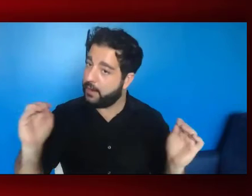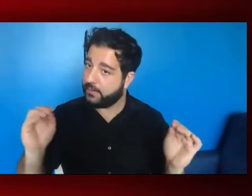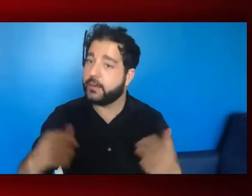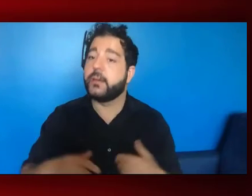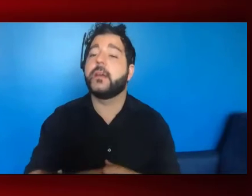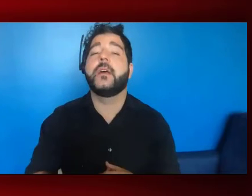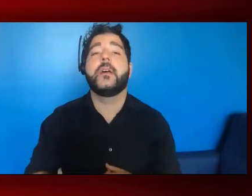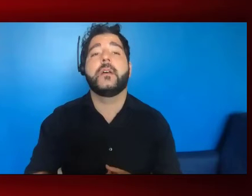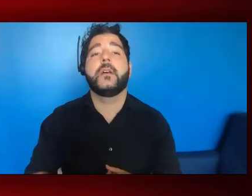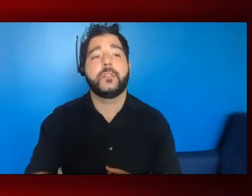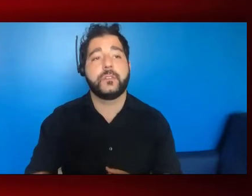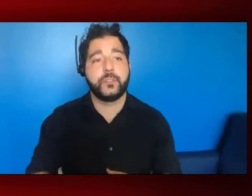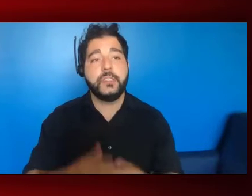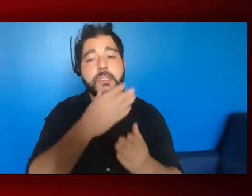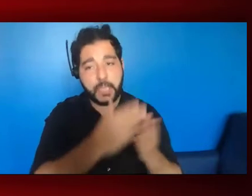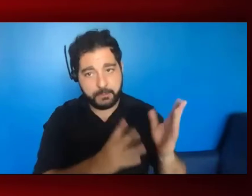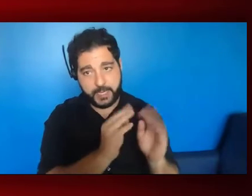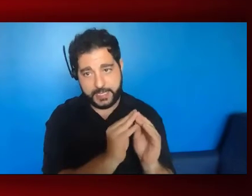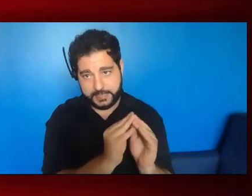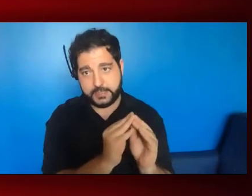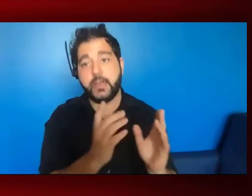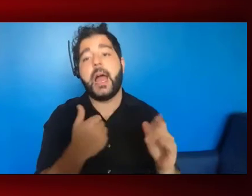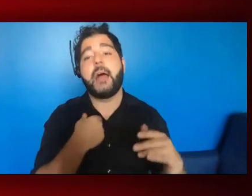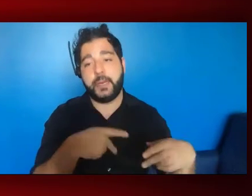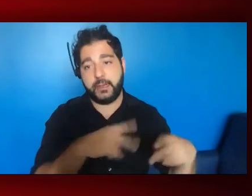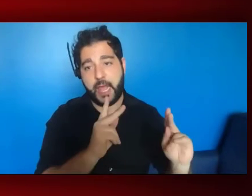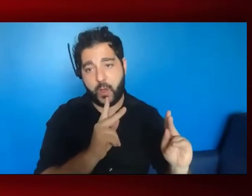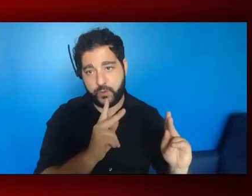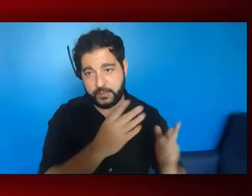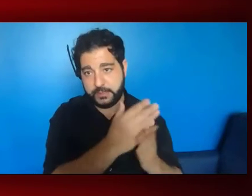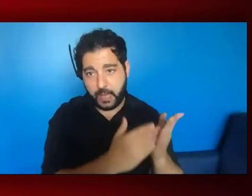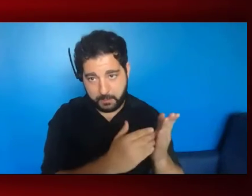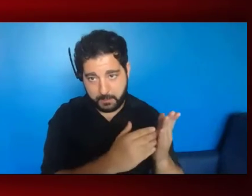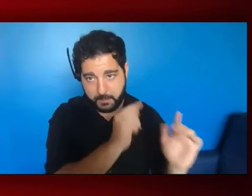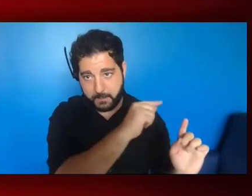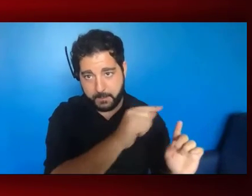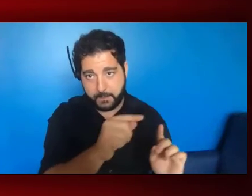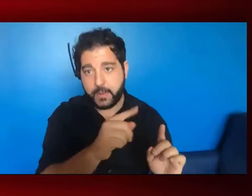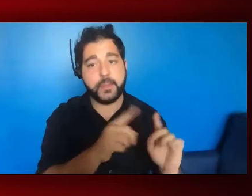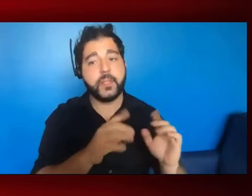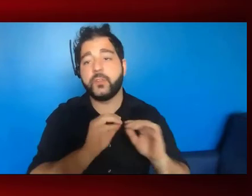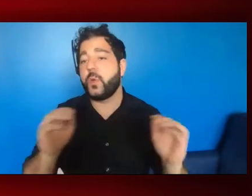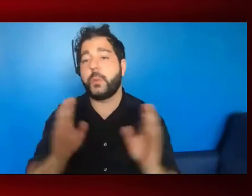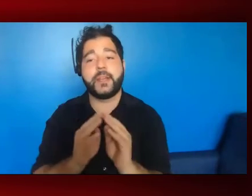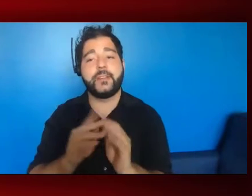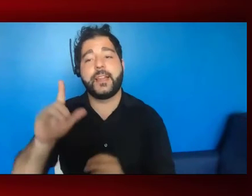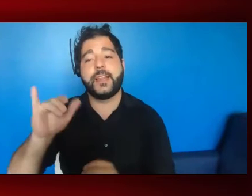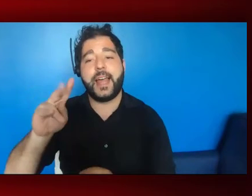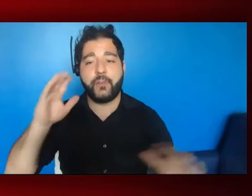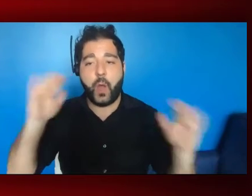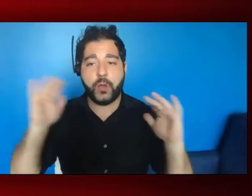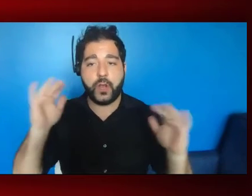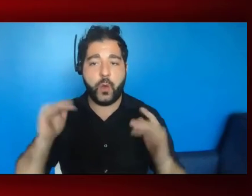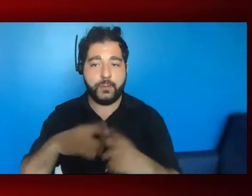video has been allowed or permitted to be taped. And there are no meetings where live audio has